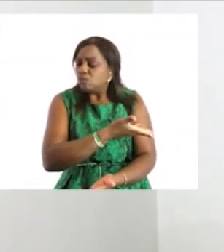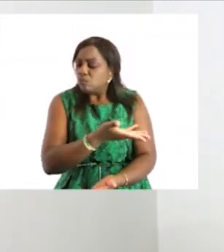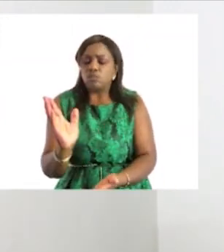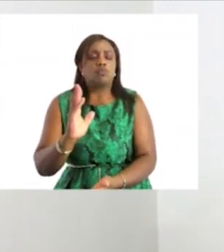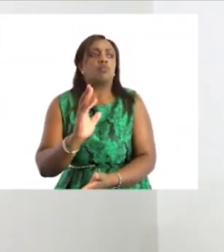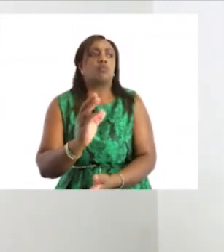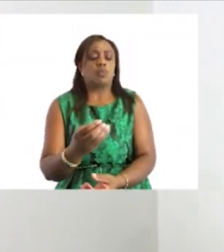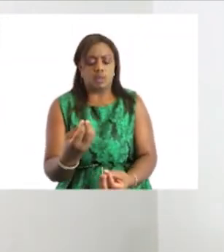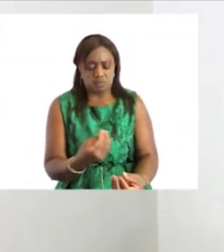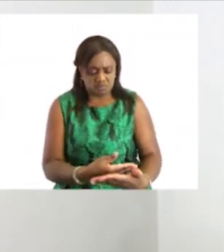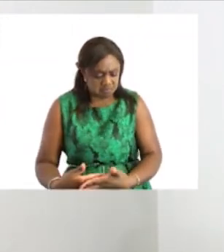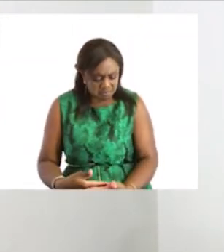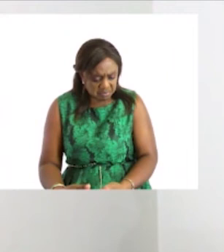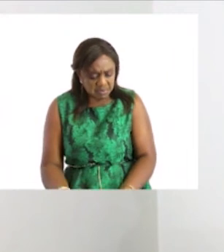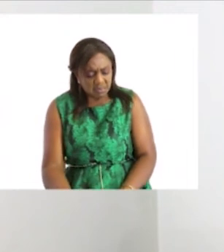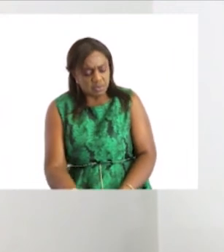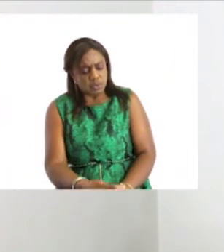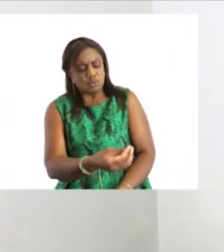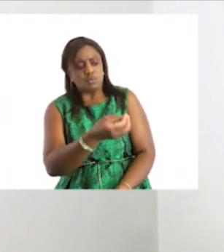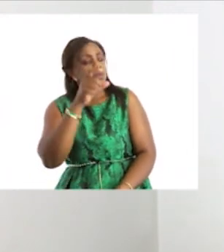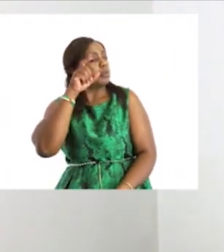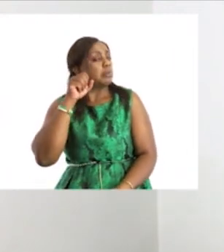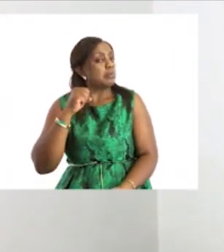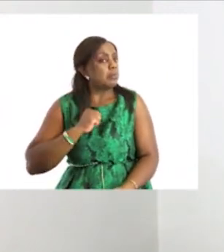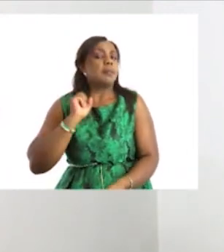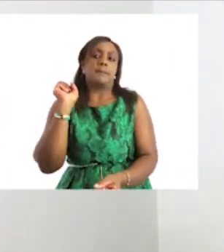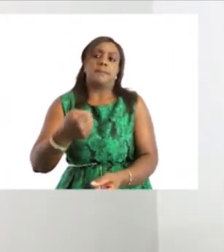the earliest kids, from the youngest